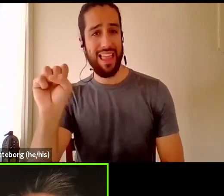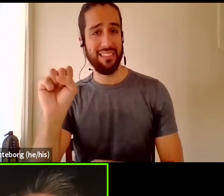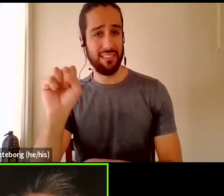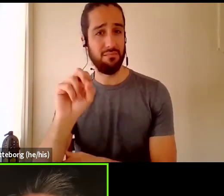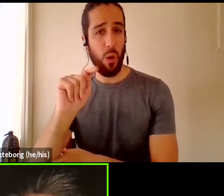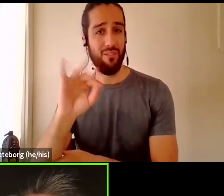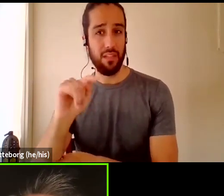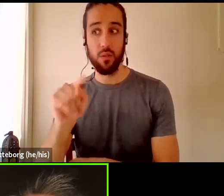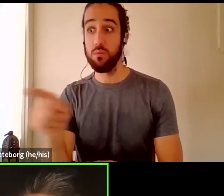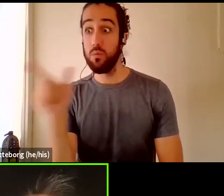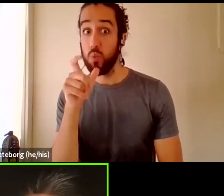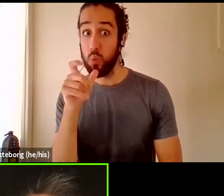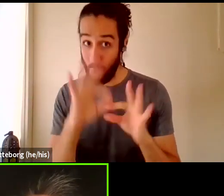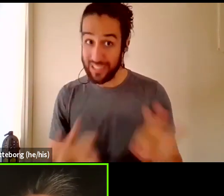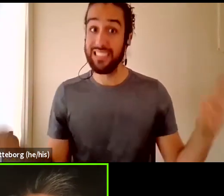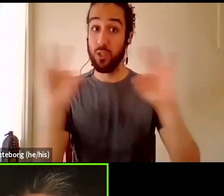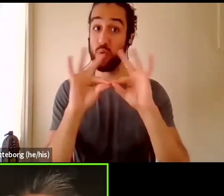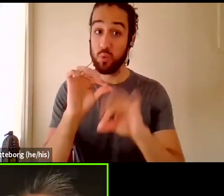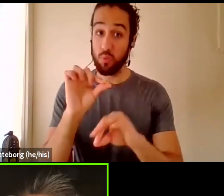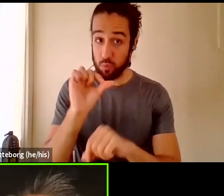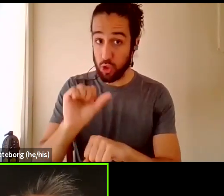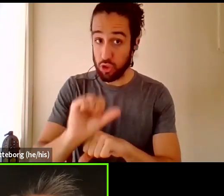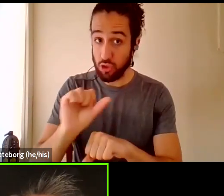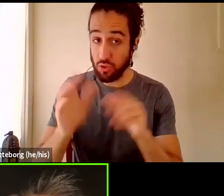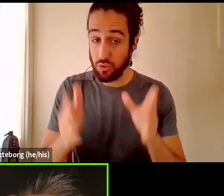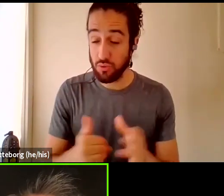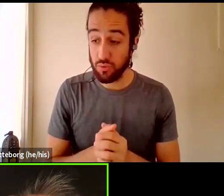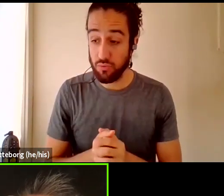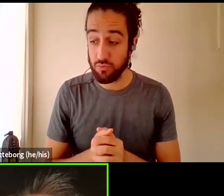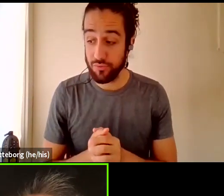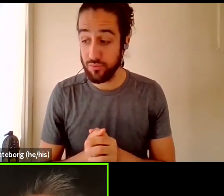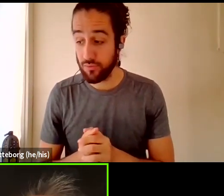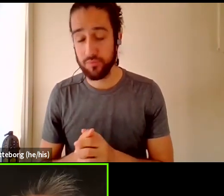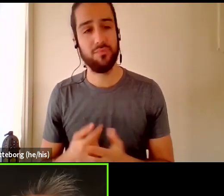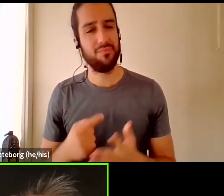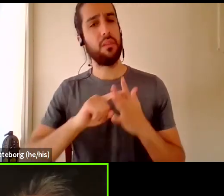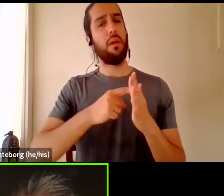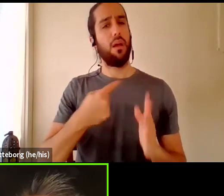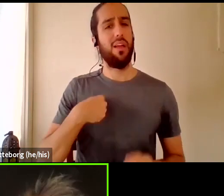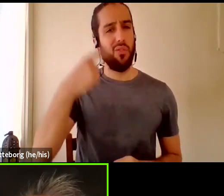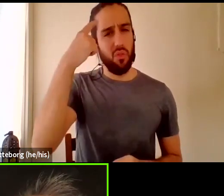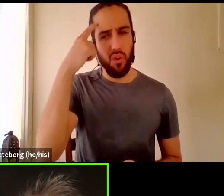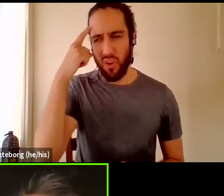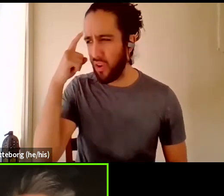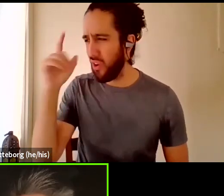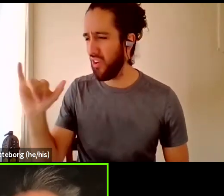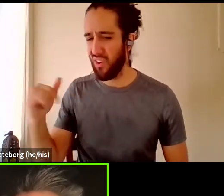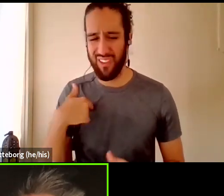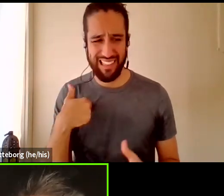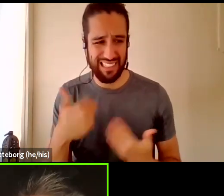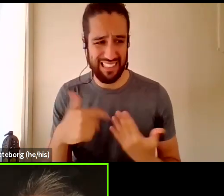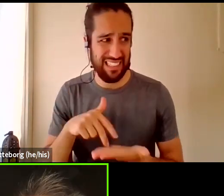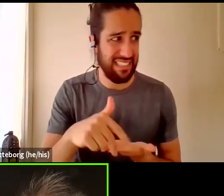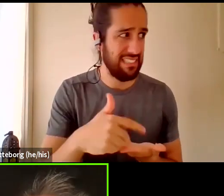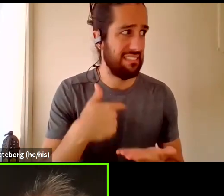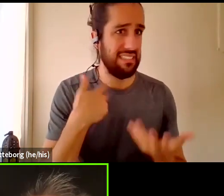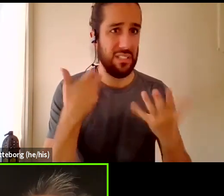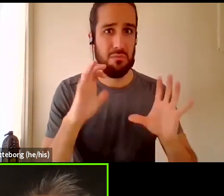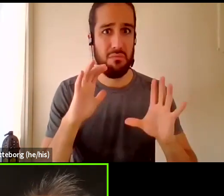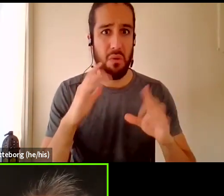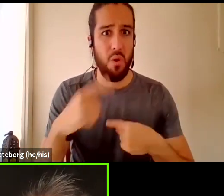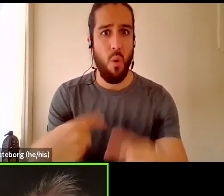Yeah. So in the beginning, I thought, wow, this is really pushing me somewhere I don't want to go, or this is pushing me somewhere